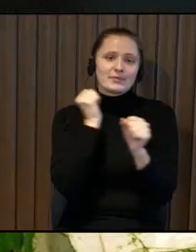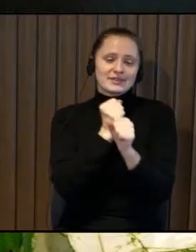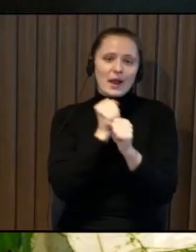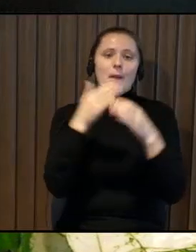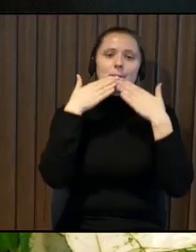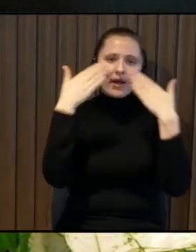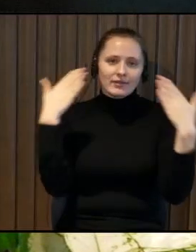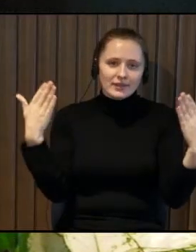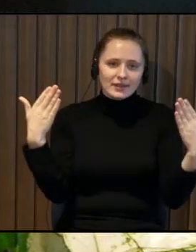Thank you for your philosophy.